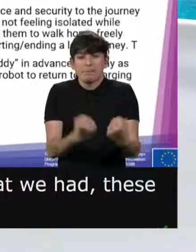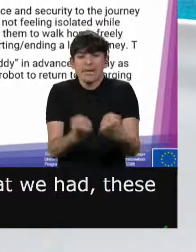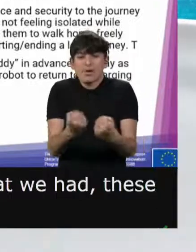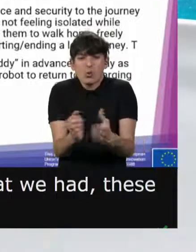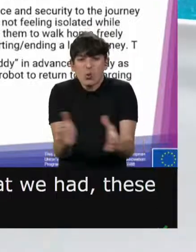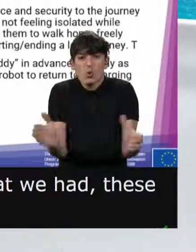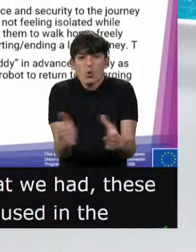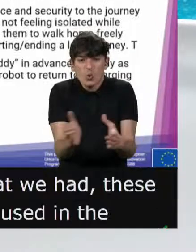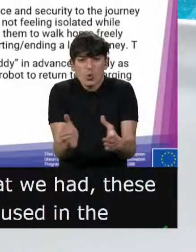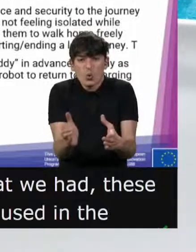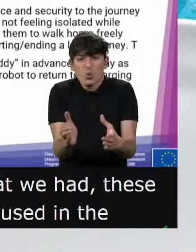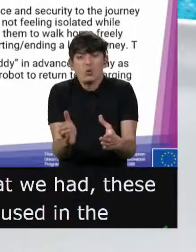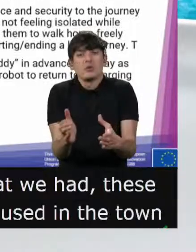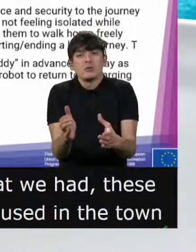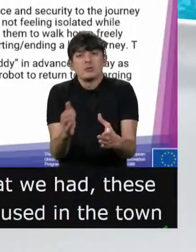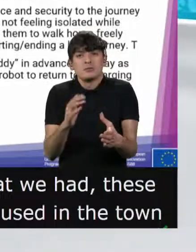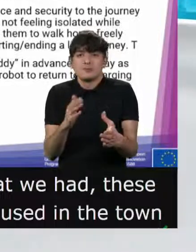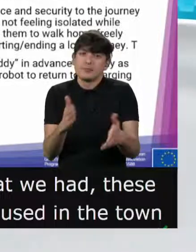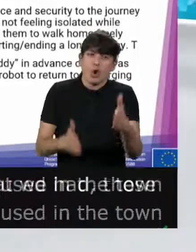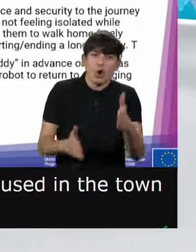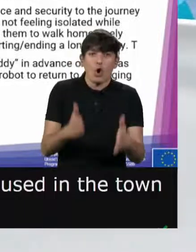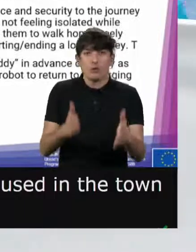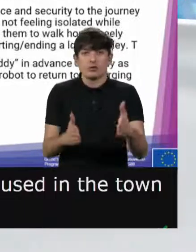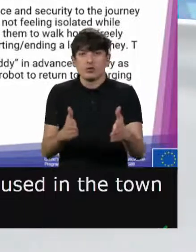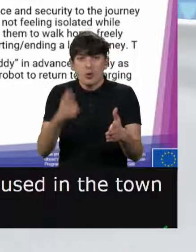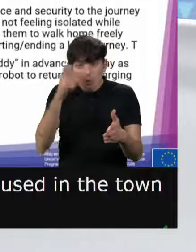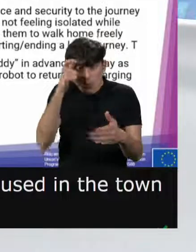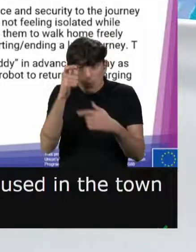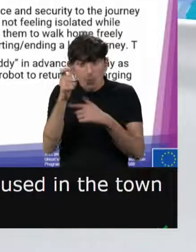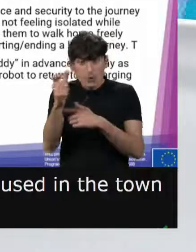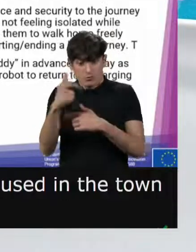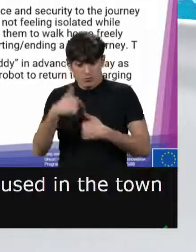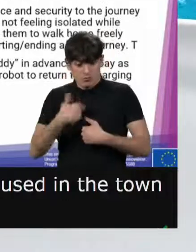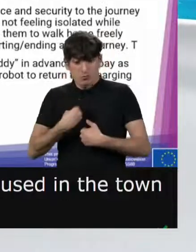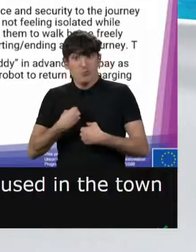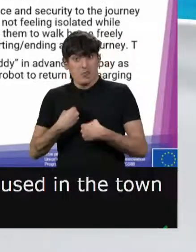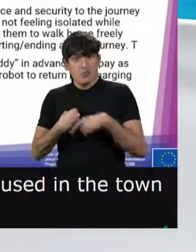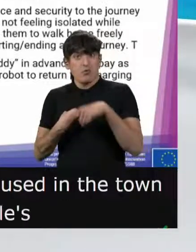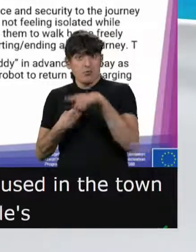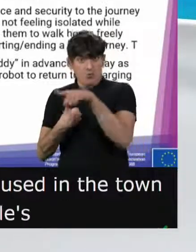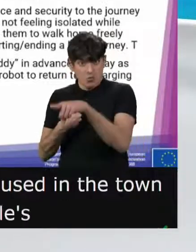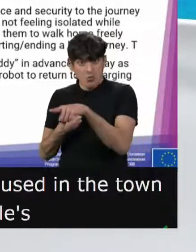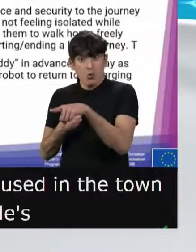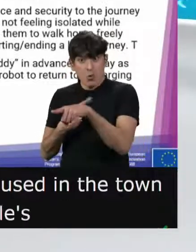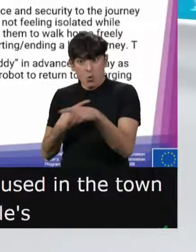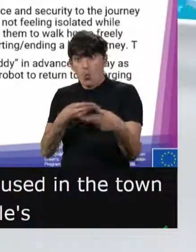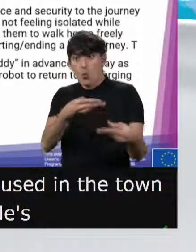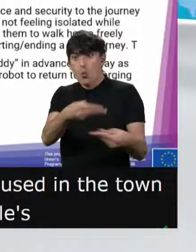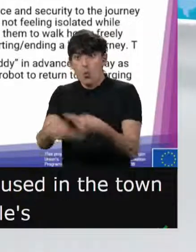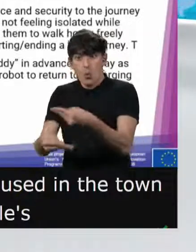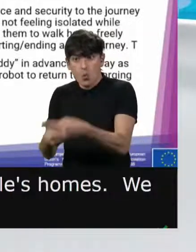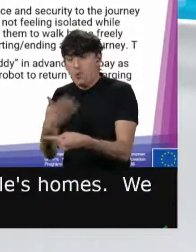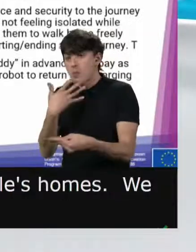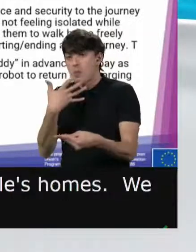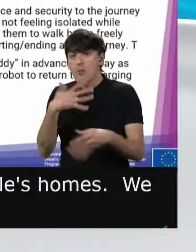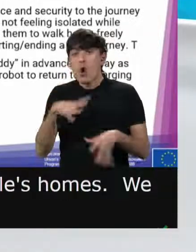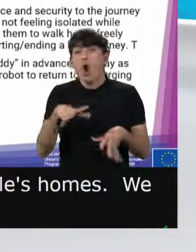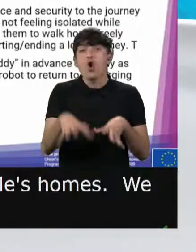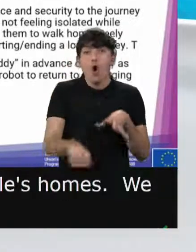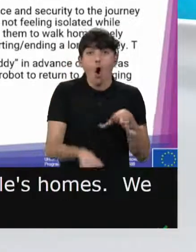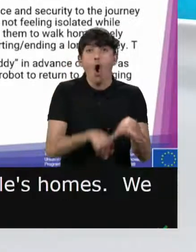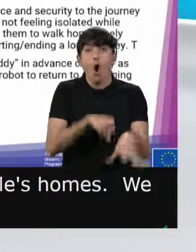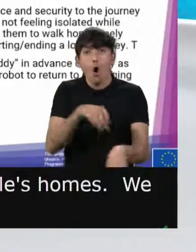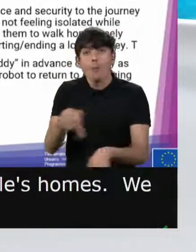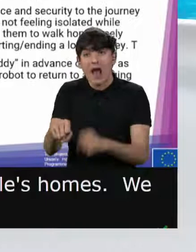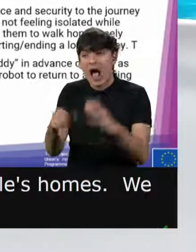I live to deliver shopping directly into people's homes. We have these small robots, which have probably come up to